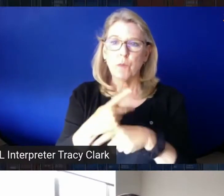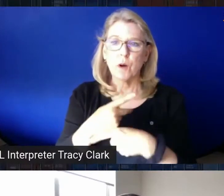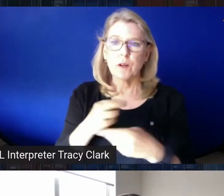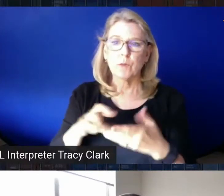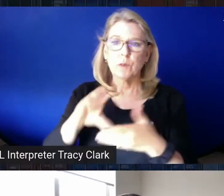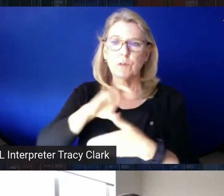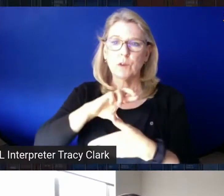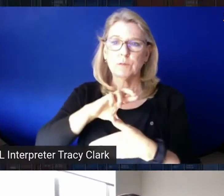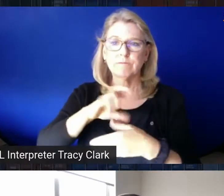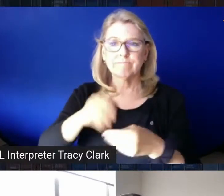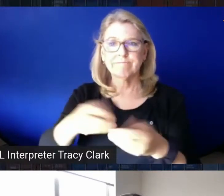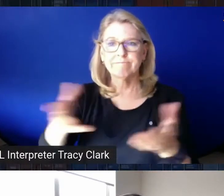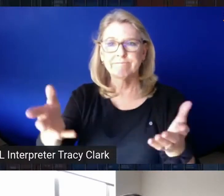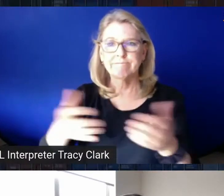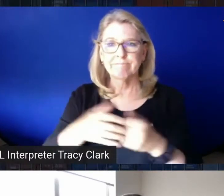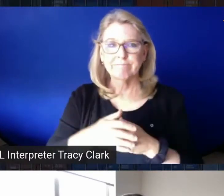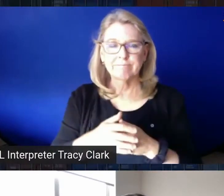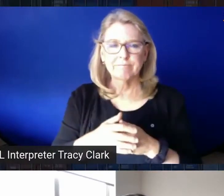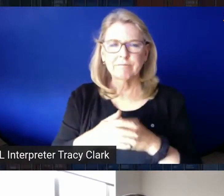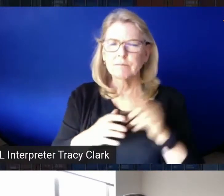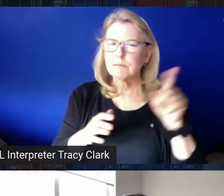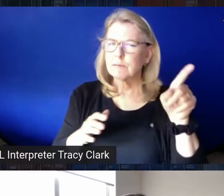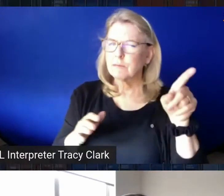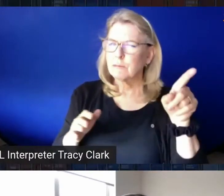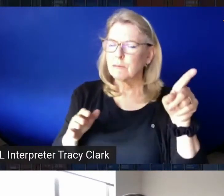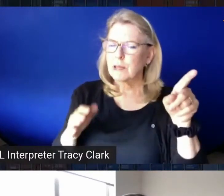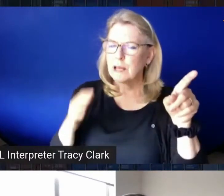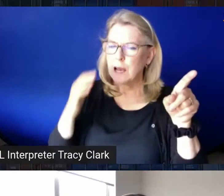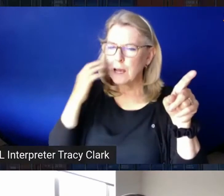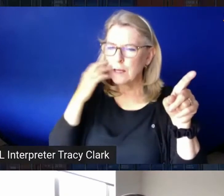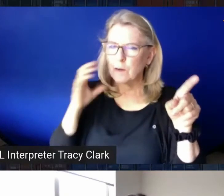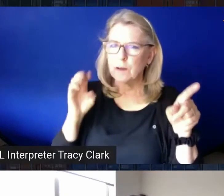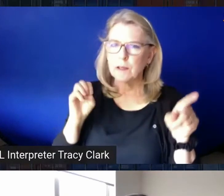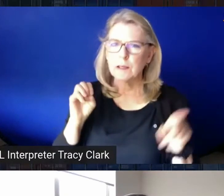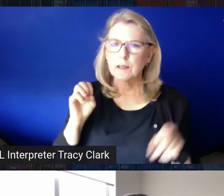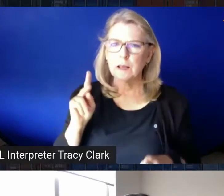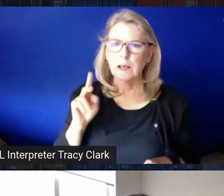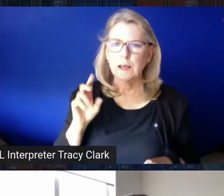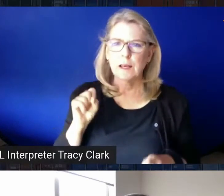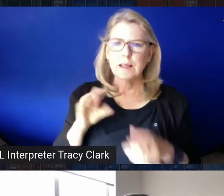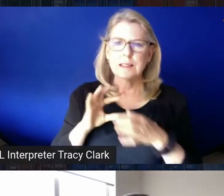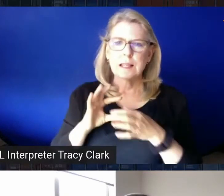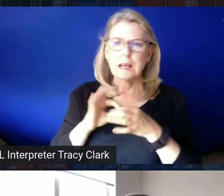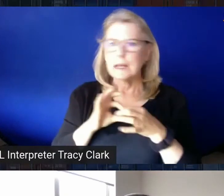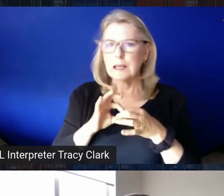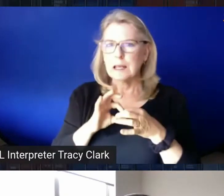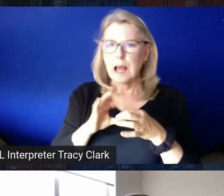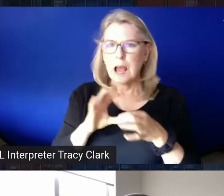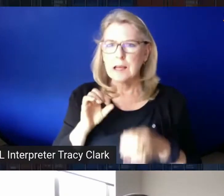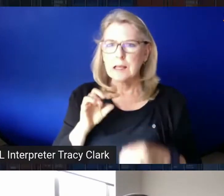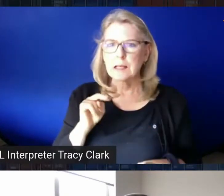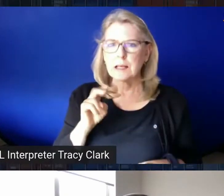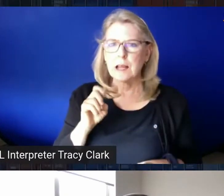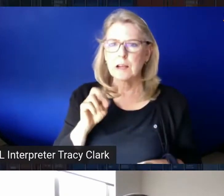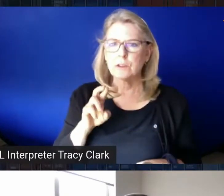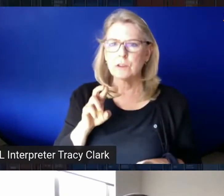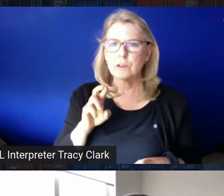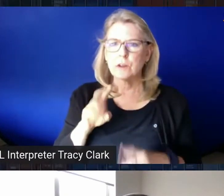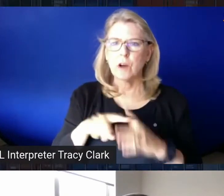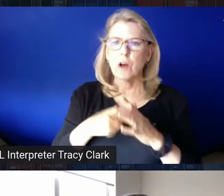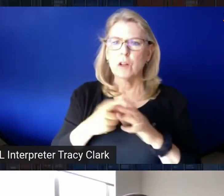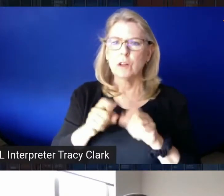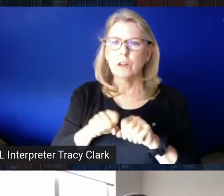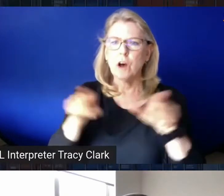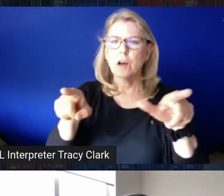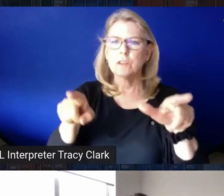And I know EKS Connector launched last month, if anyone noticed the launch blog. Lee Chun, can you tell us